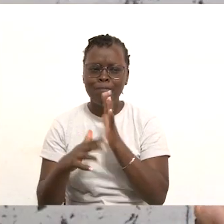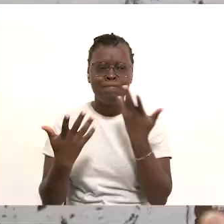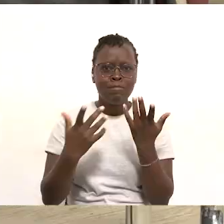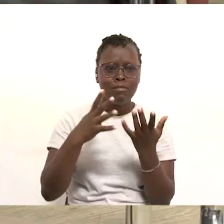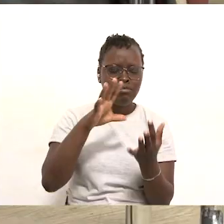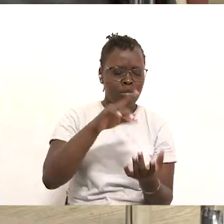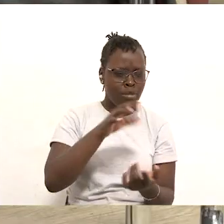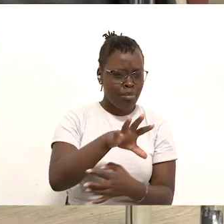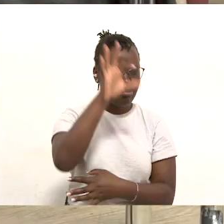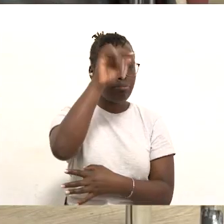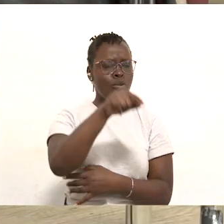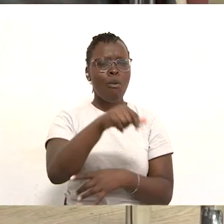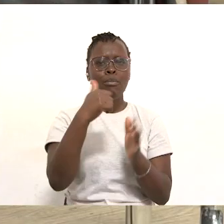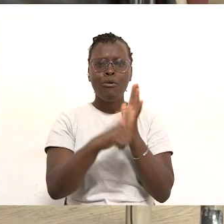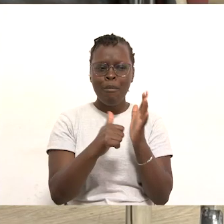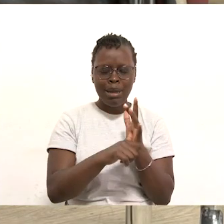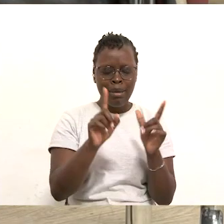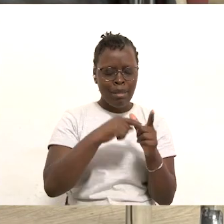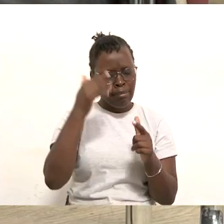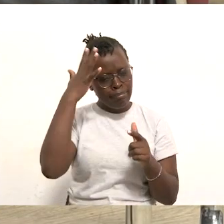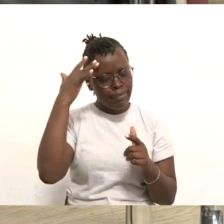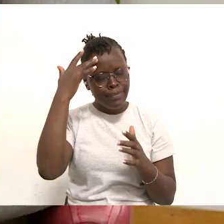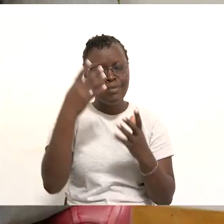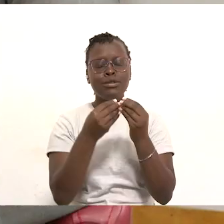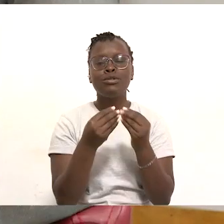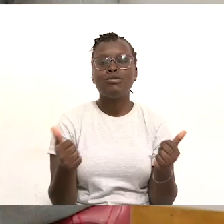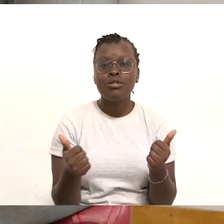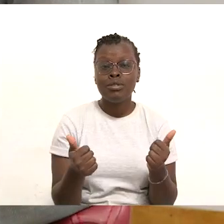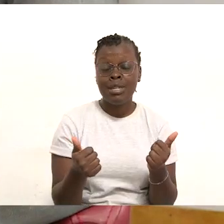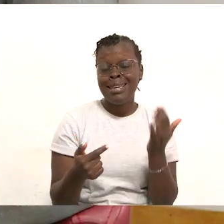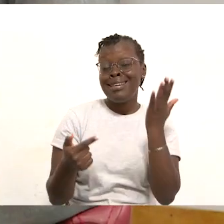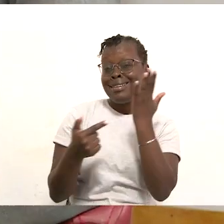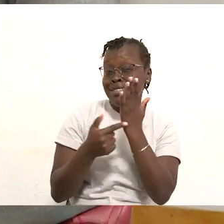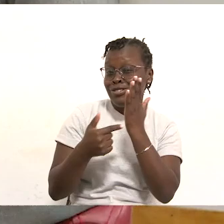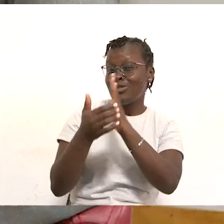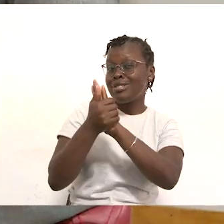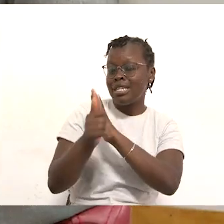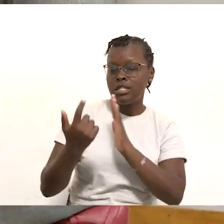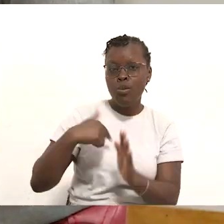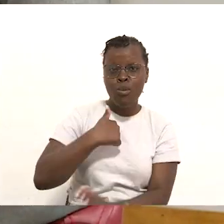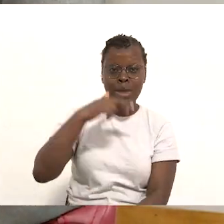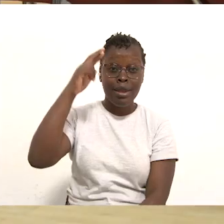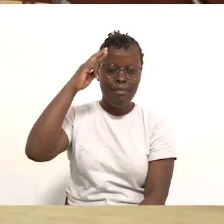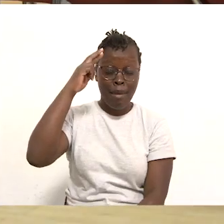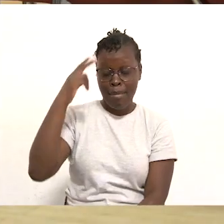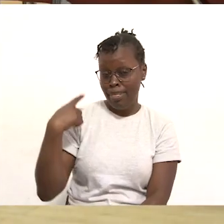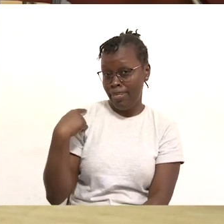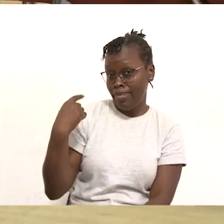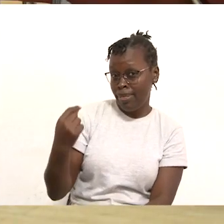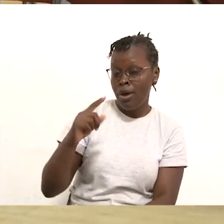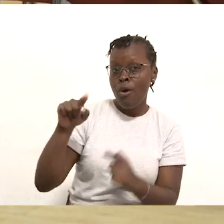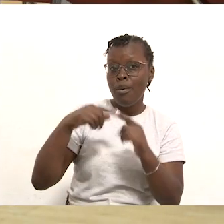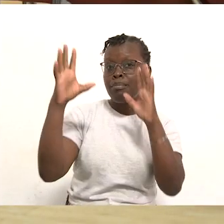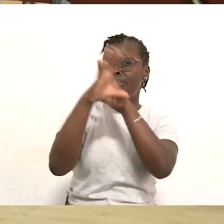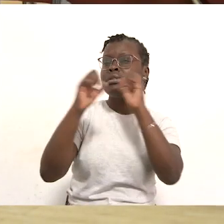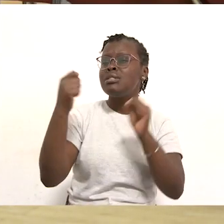identify problems, they're able to come up with solutions. On the digital skills, we all remember just the other day when the